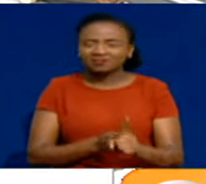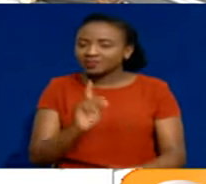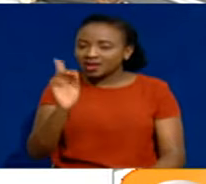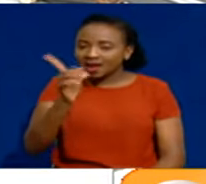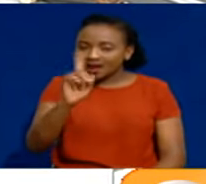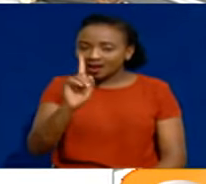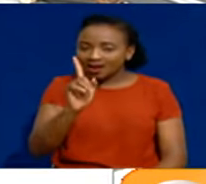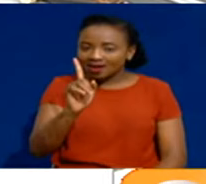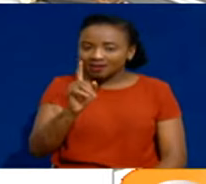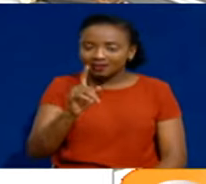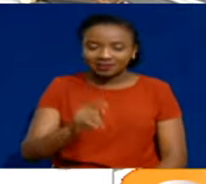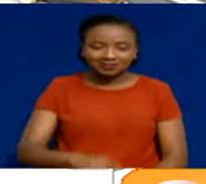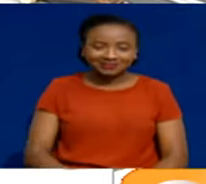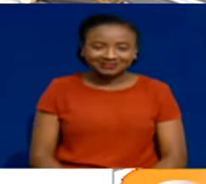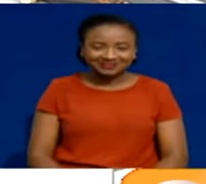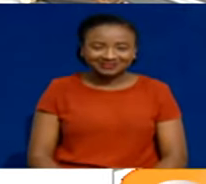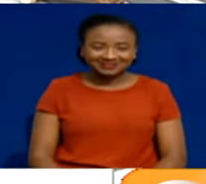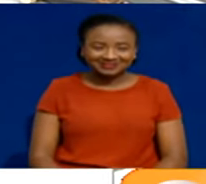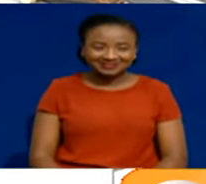going to win.